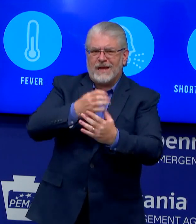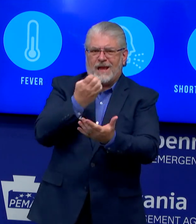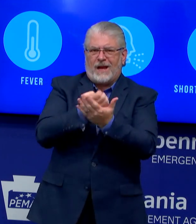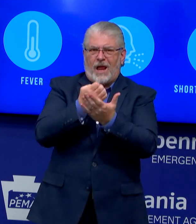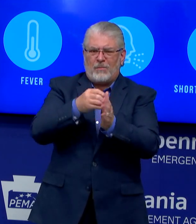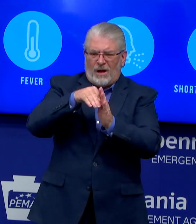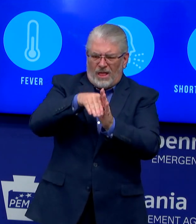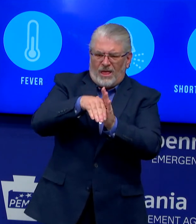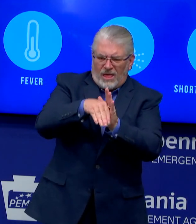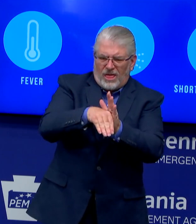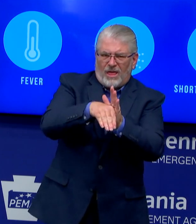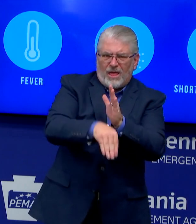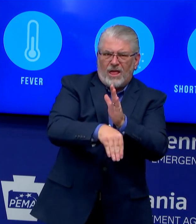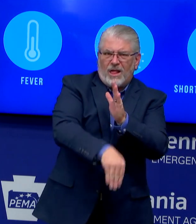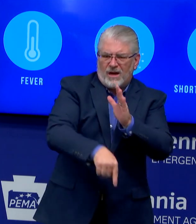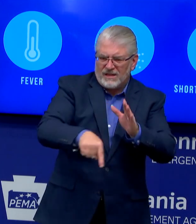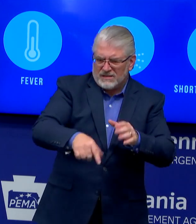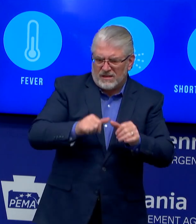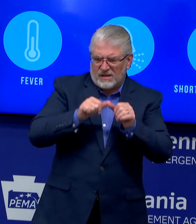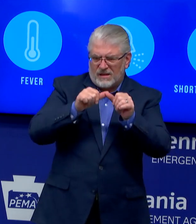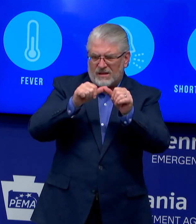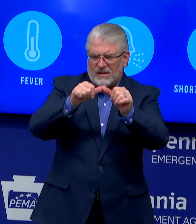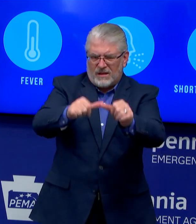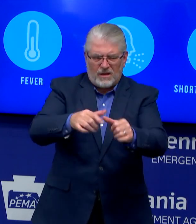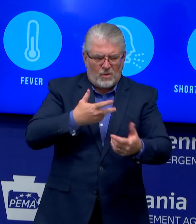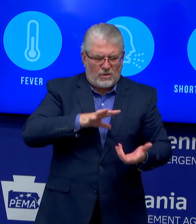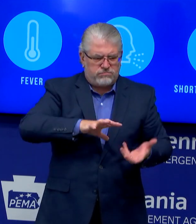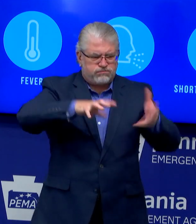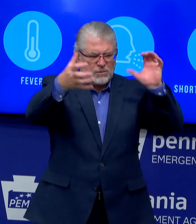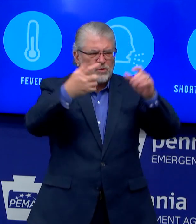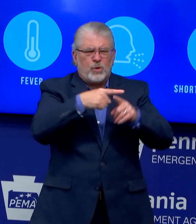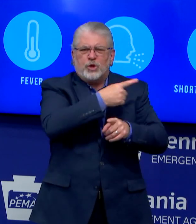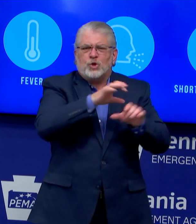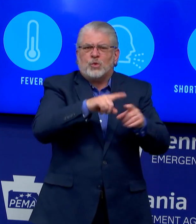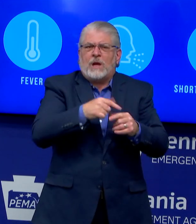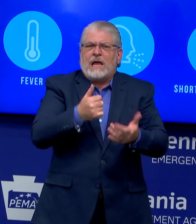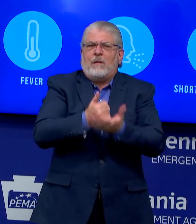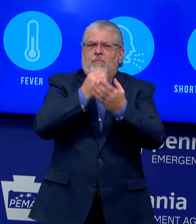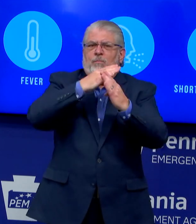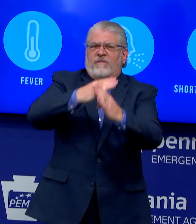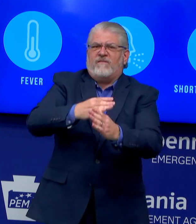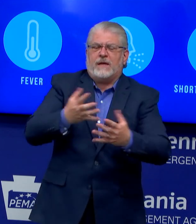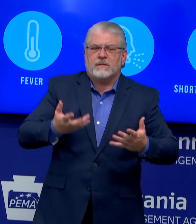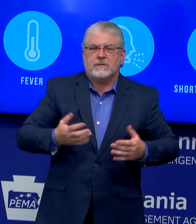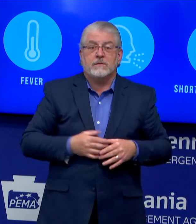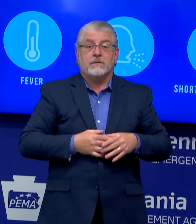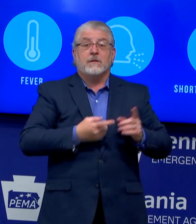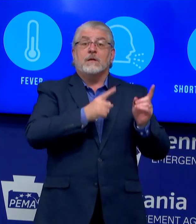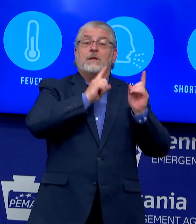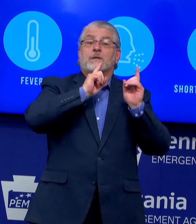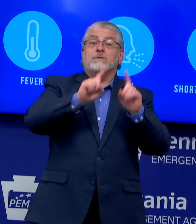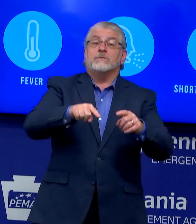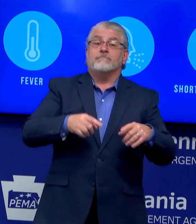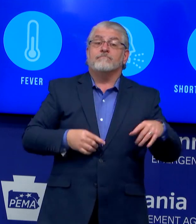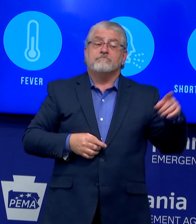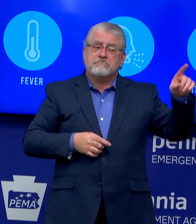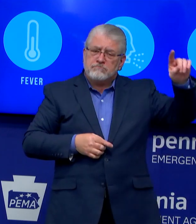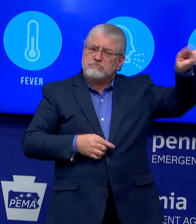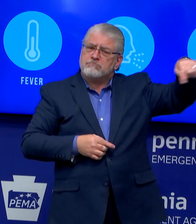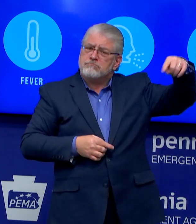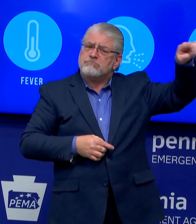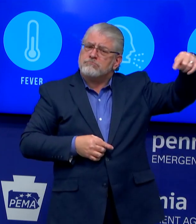and the cabinet do understand the significant economic challenges that COVID-19 presents to the Commonwealth